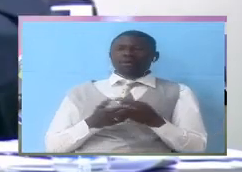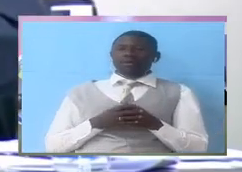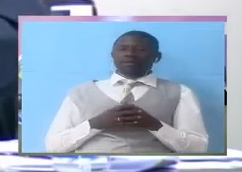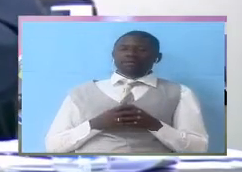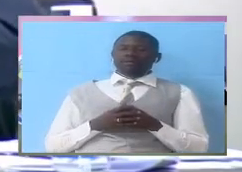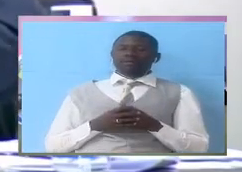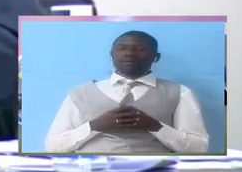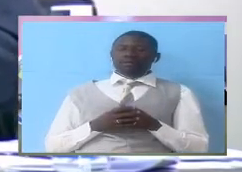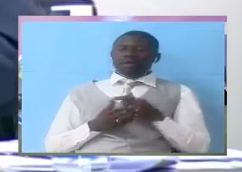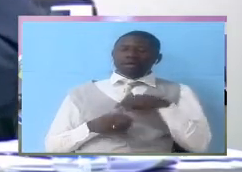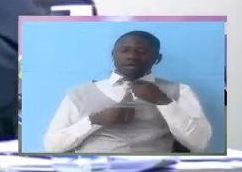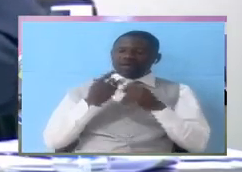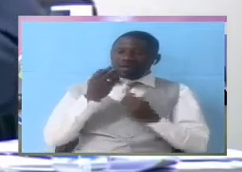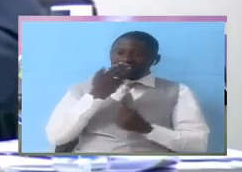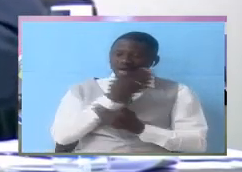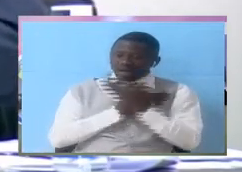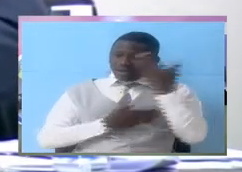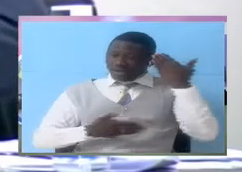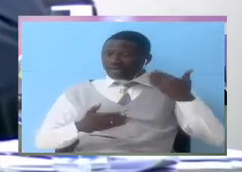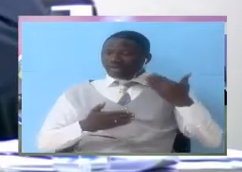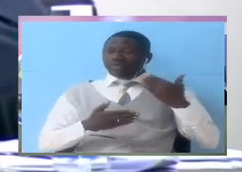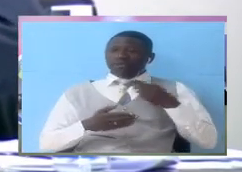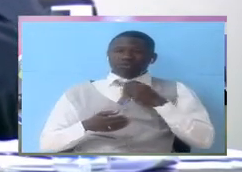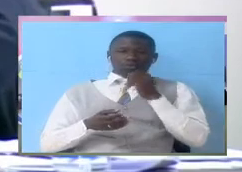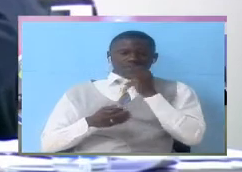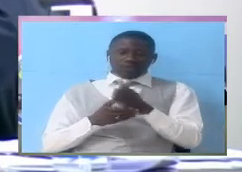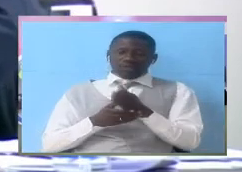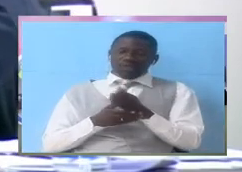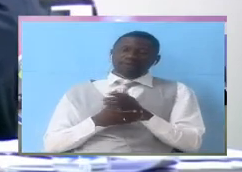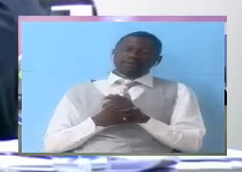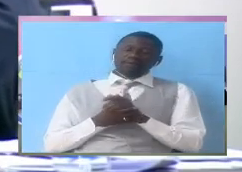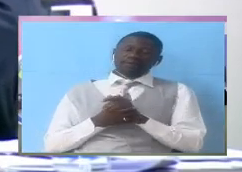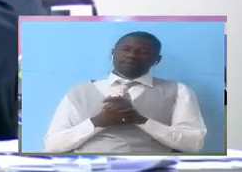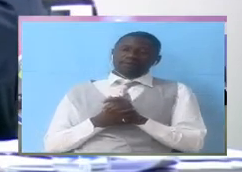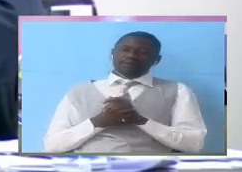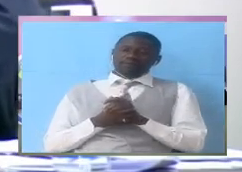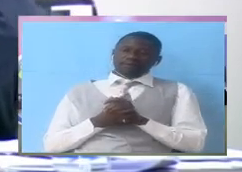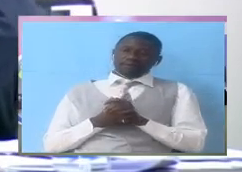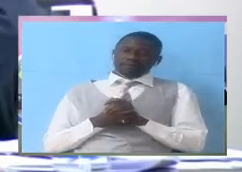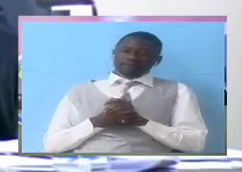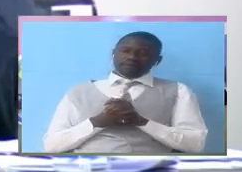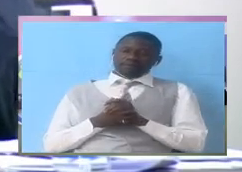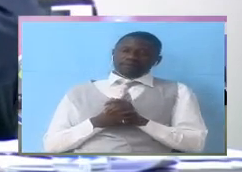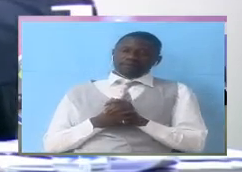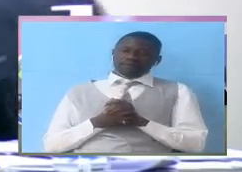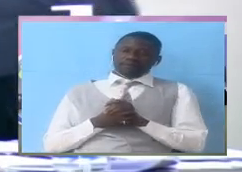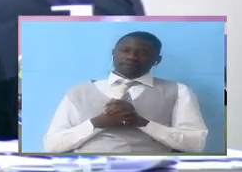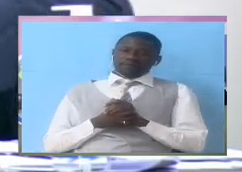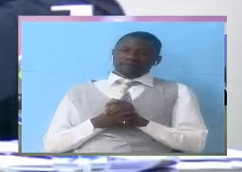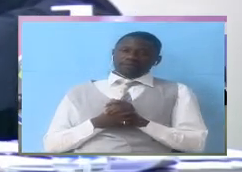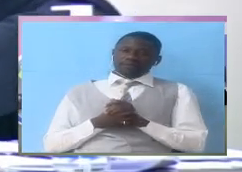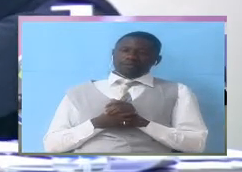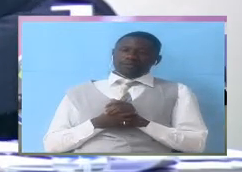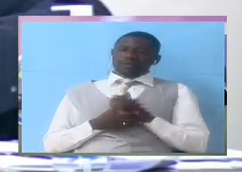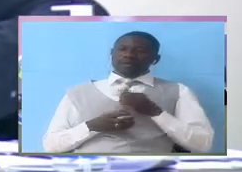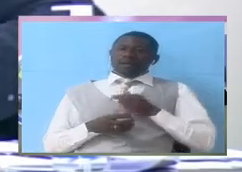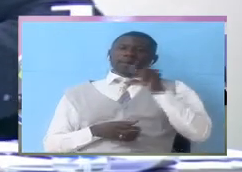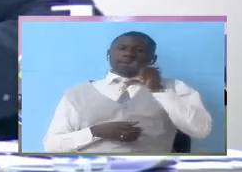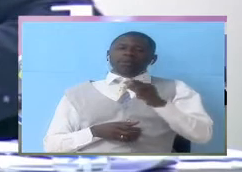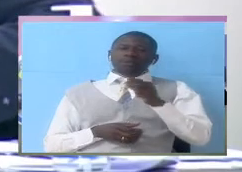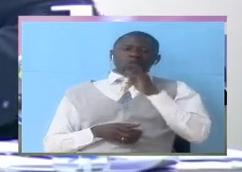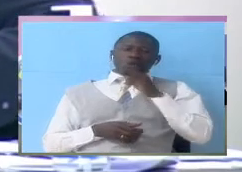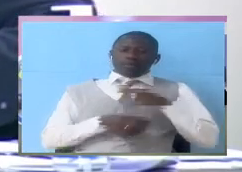And earlier on, you did say ci ganna wax nga ne that persons were